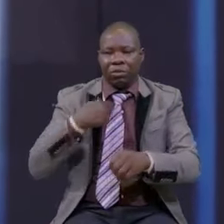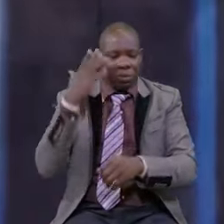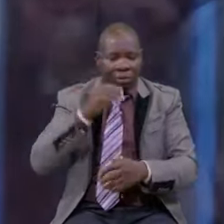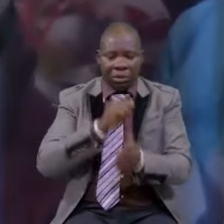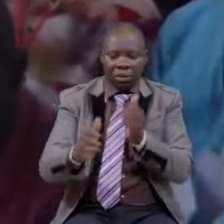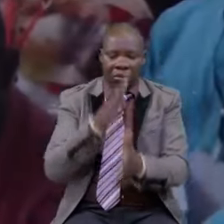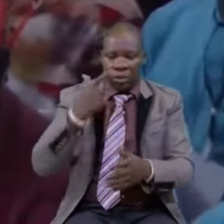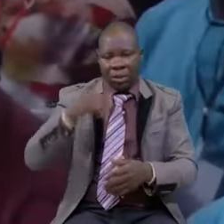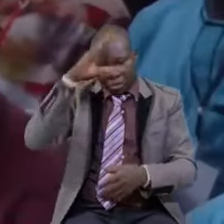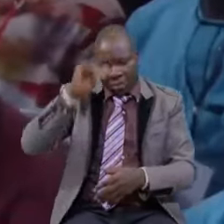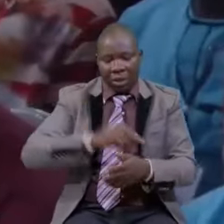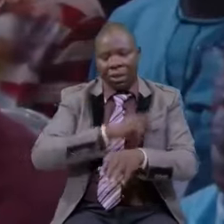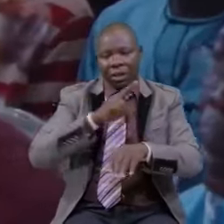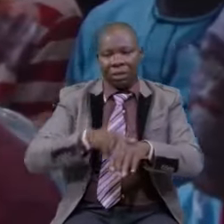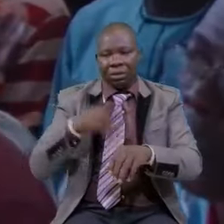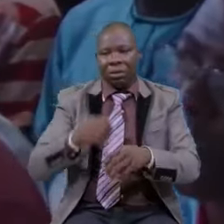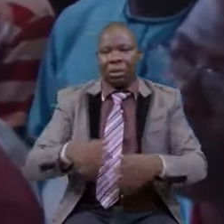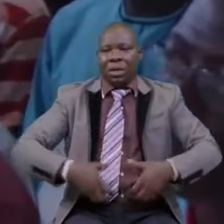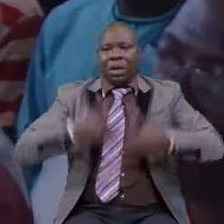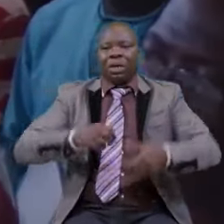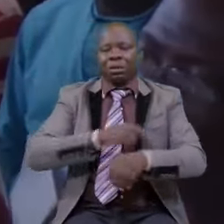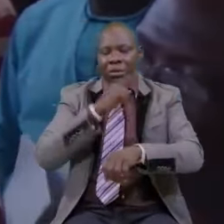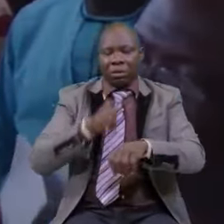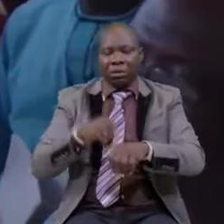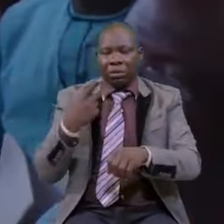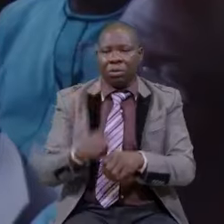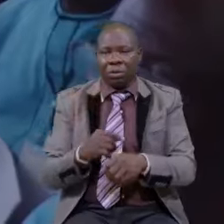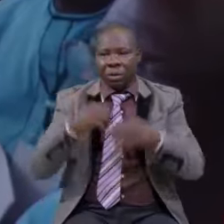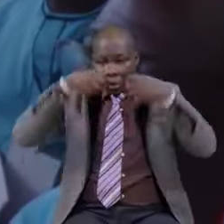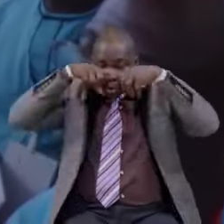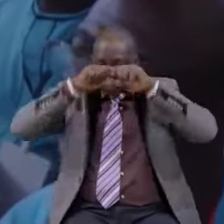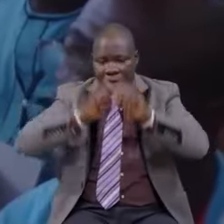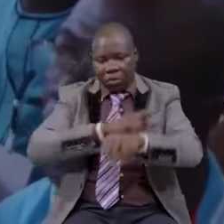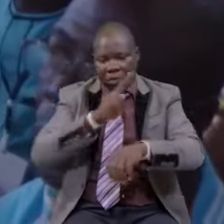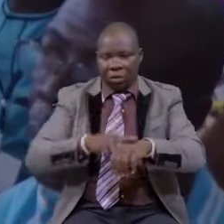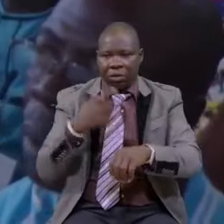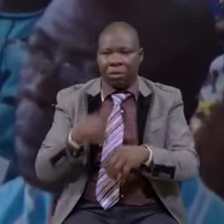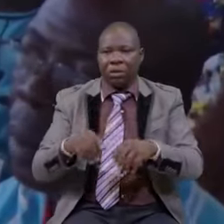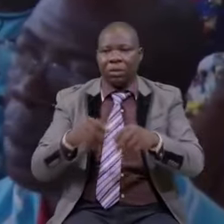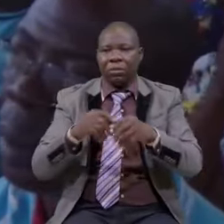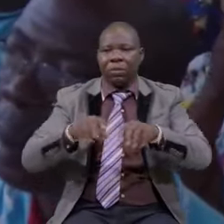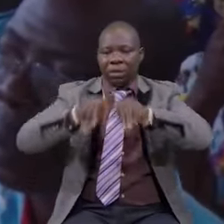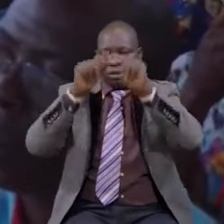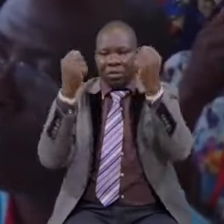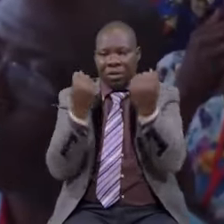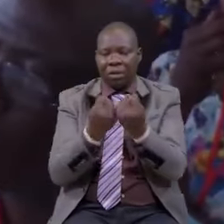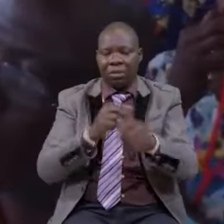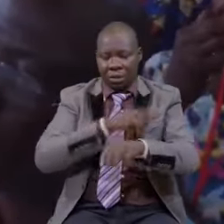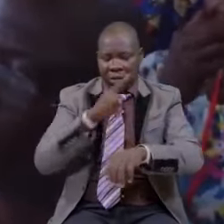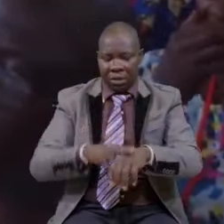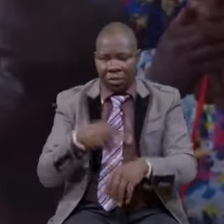the angry nature, the covetous nature, the tribal nature,